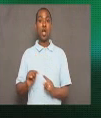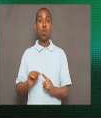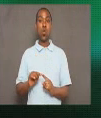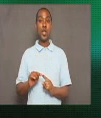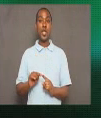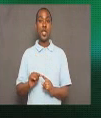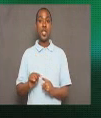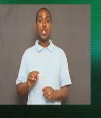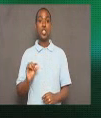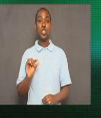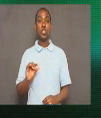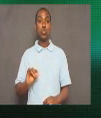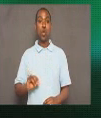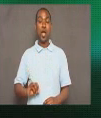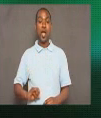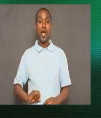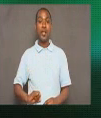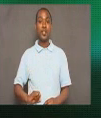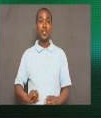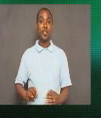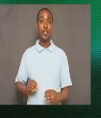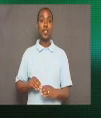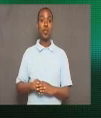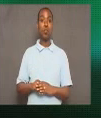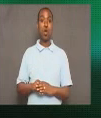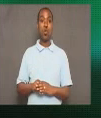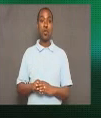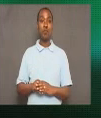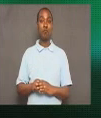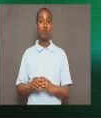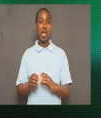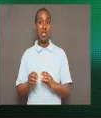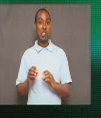makes semi-digested food alkaline.